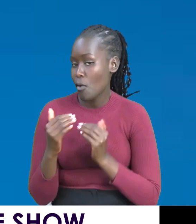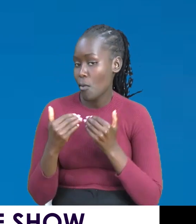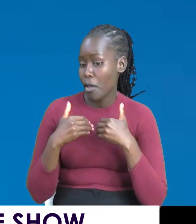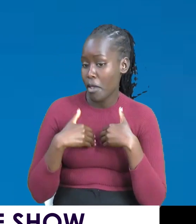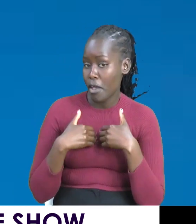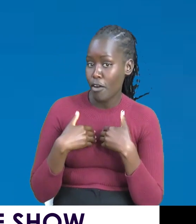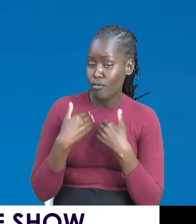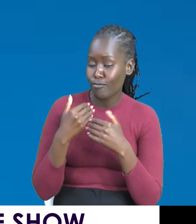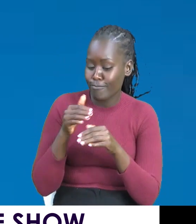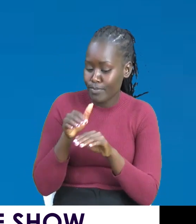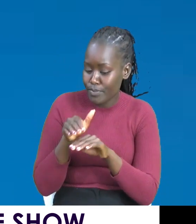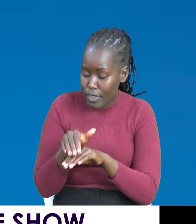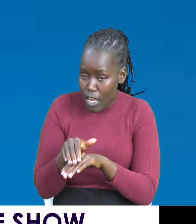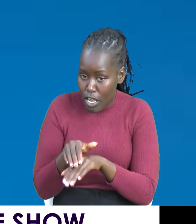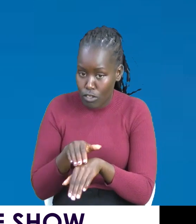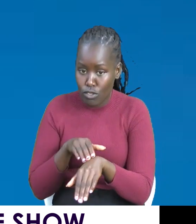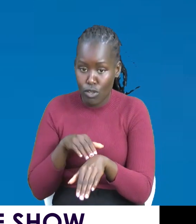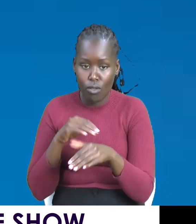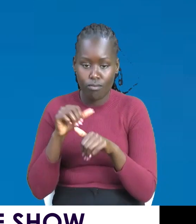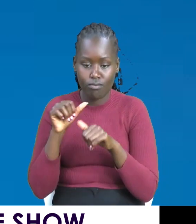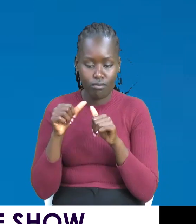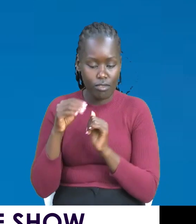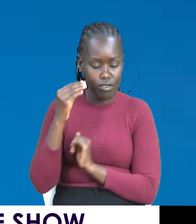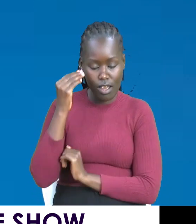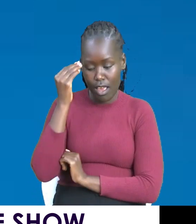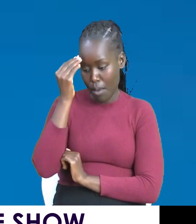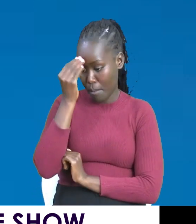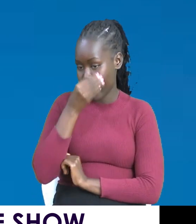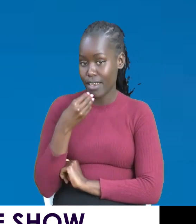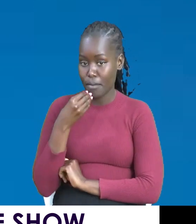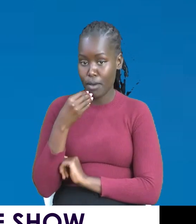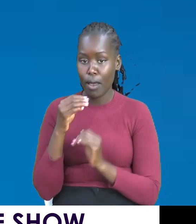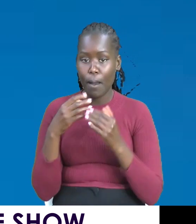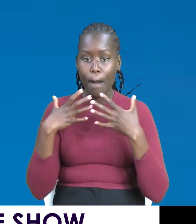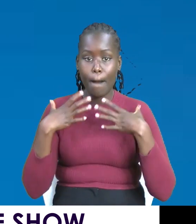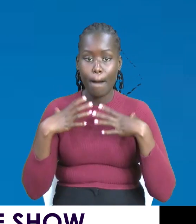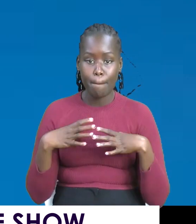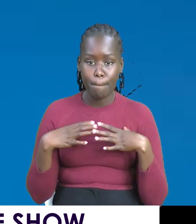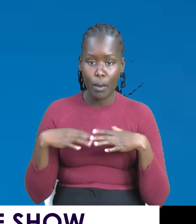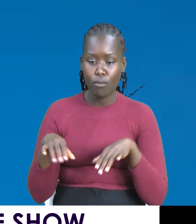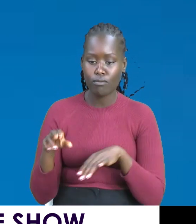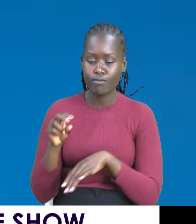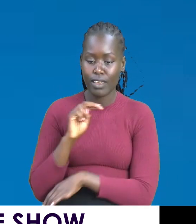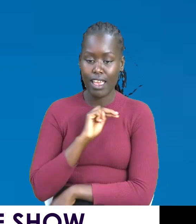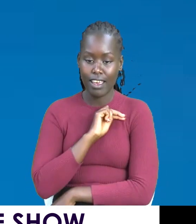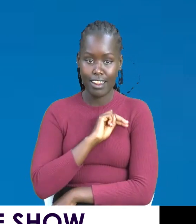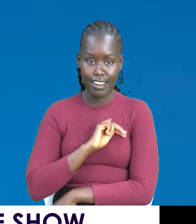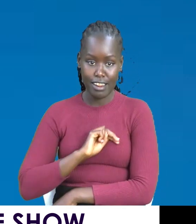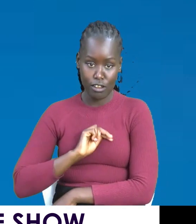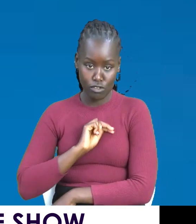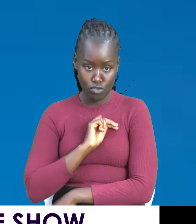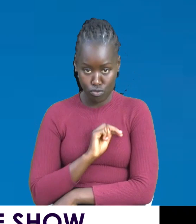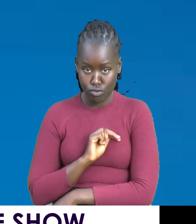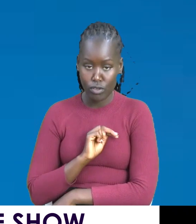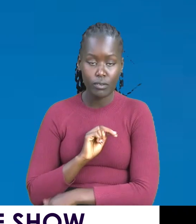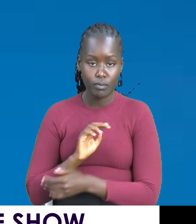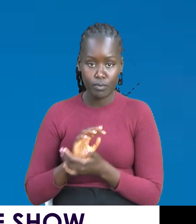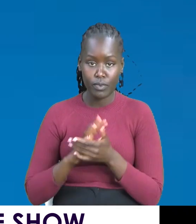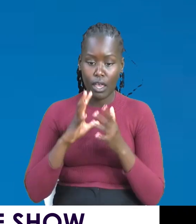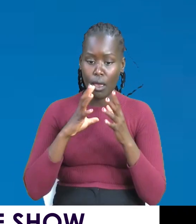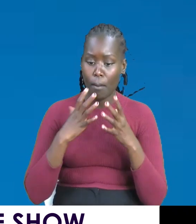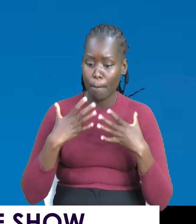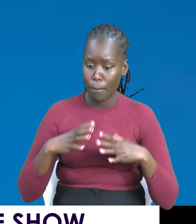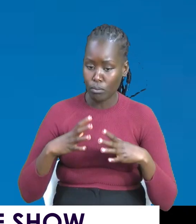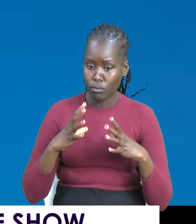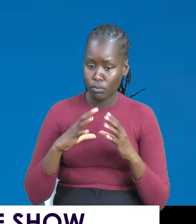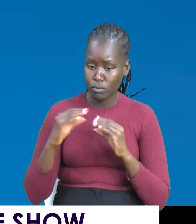kind of slowdown on makeups. People are going natural. You see people going back